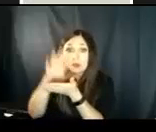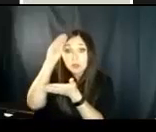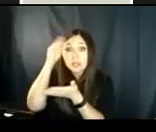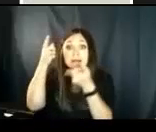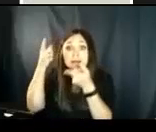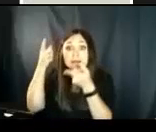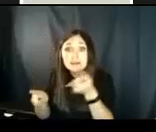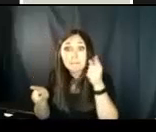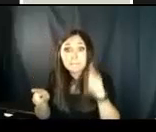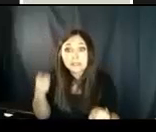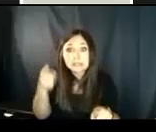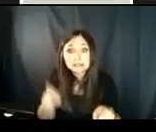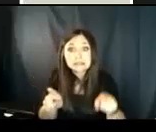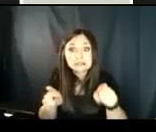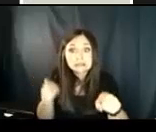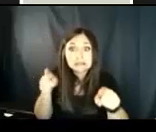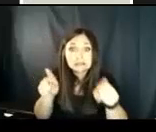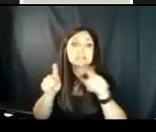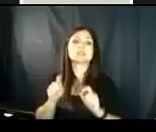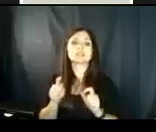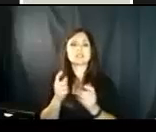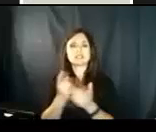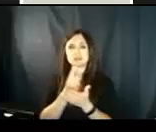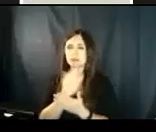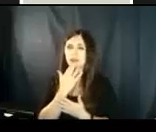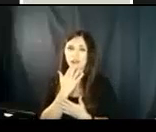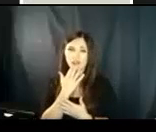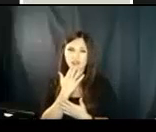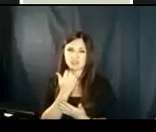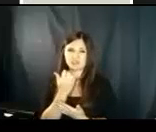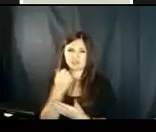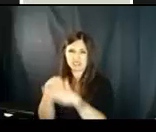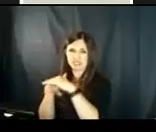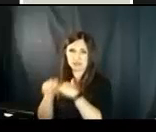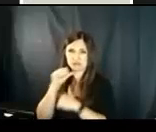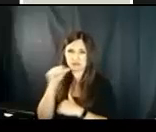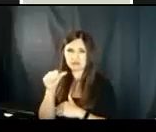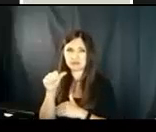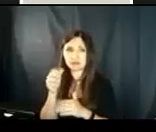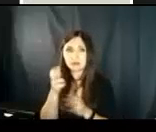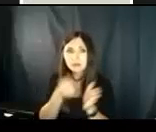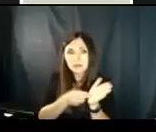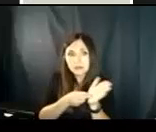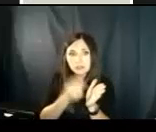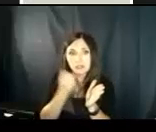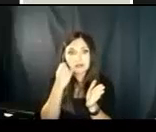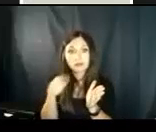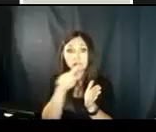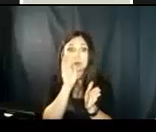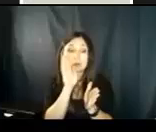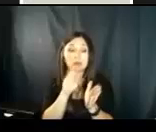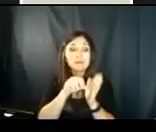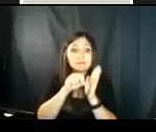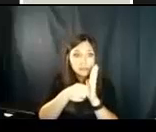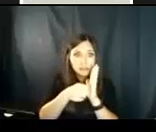And sometimes, again, some of these colors are not even accessible. We want them to make sure that if you are going to